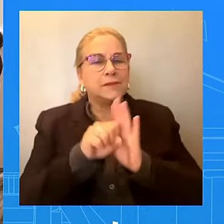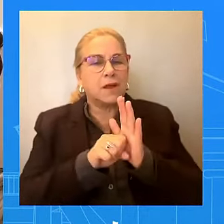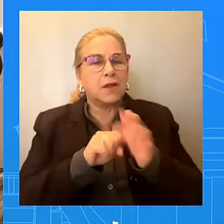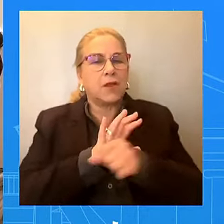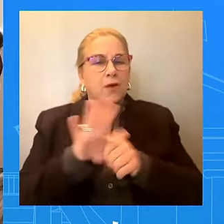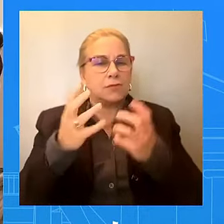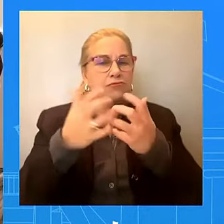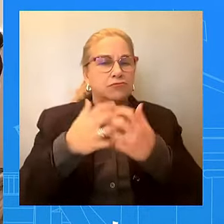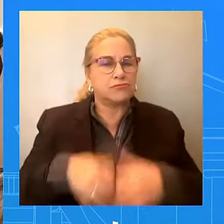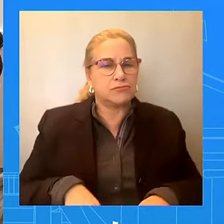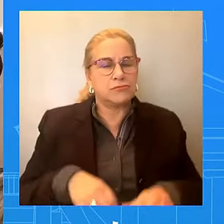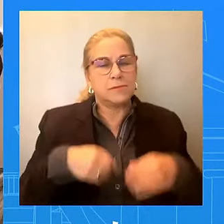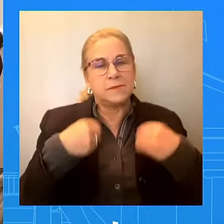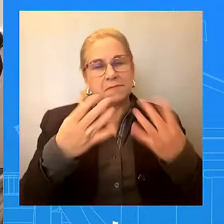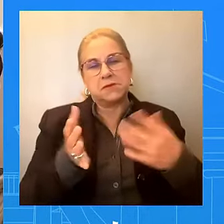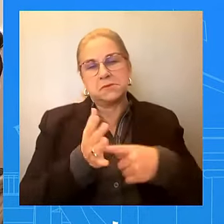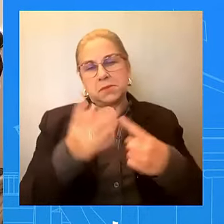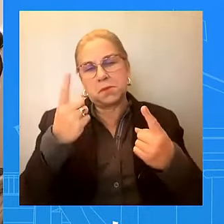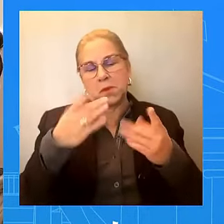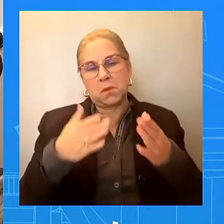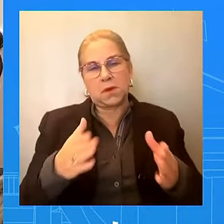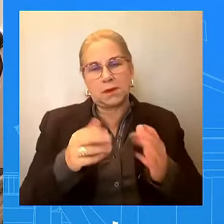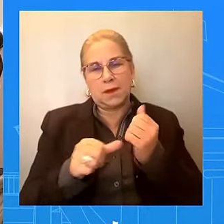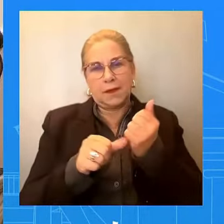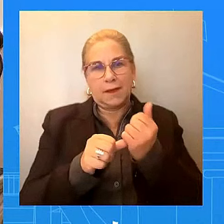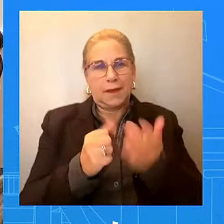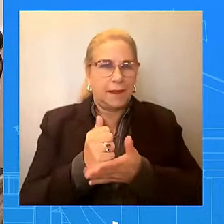they are assisting in this time?